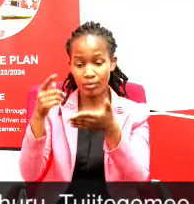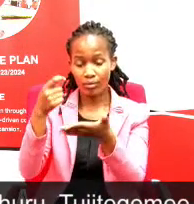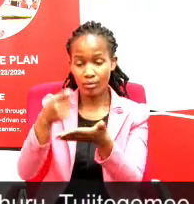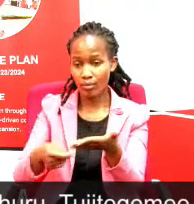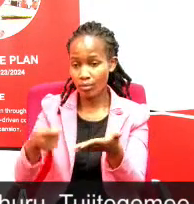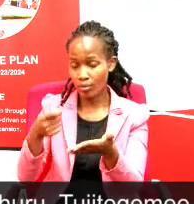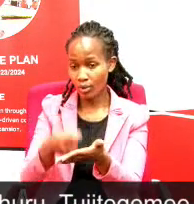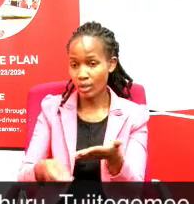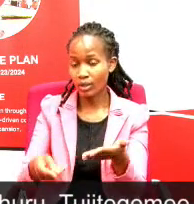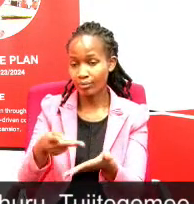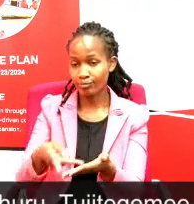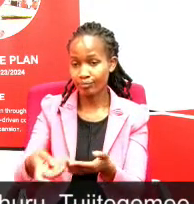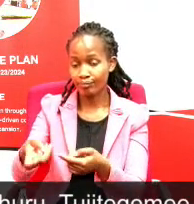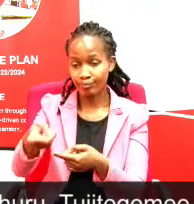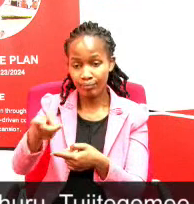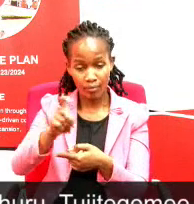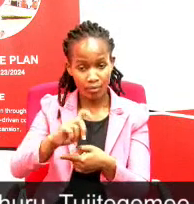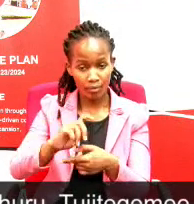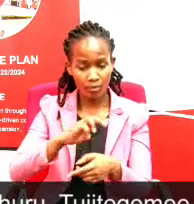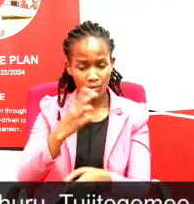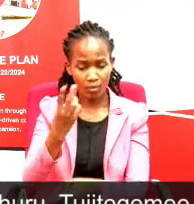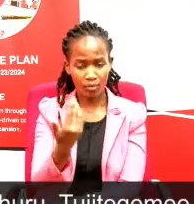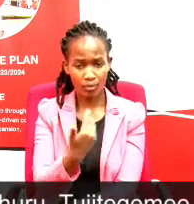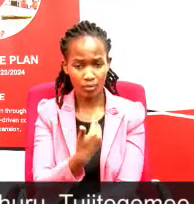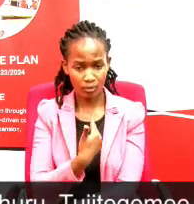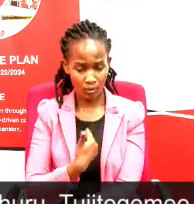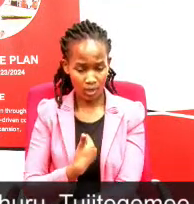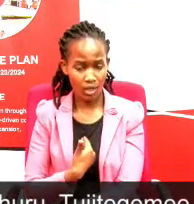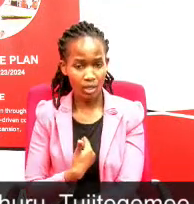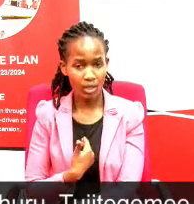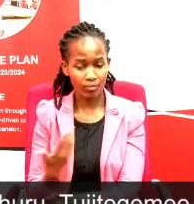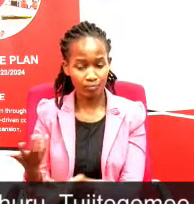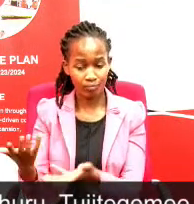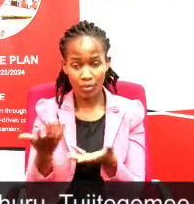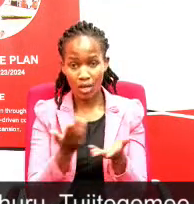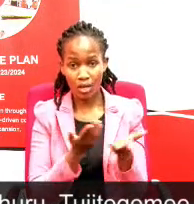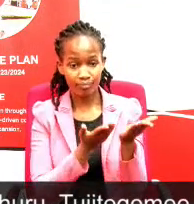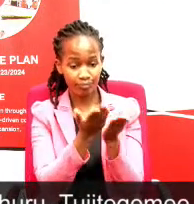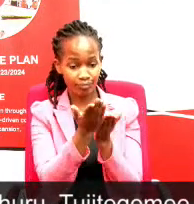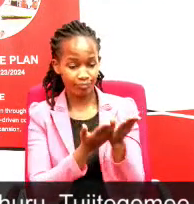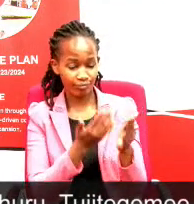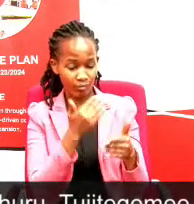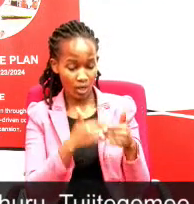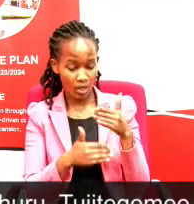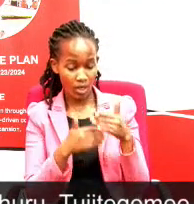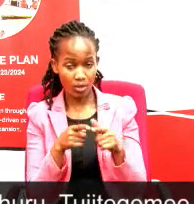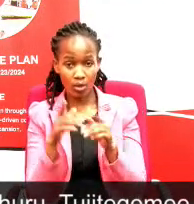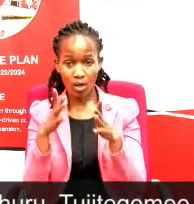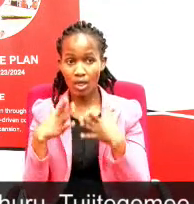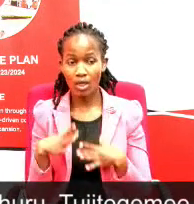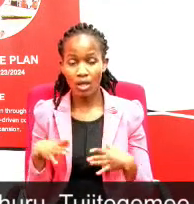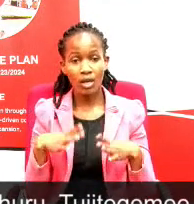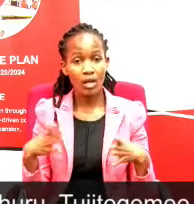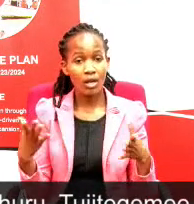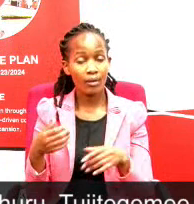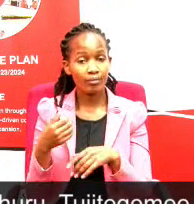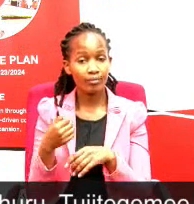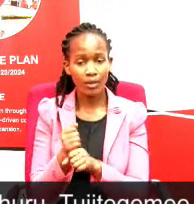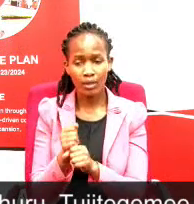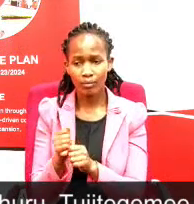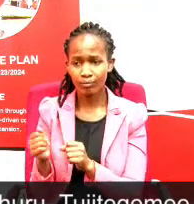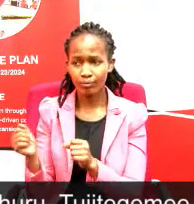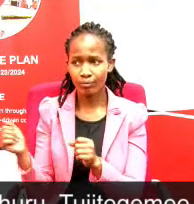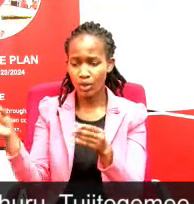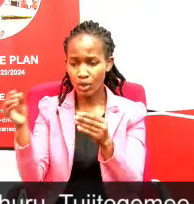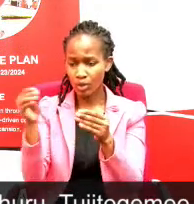base expansion. We are to bring services closer to the people. We are making an outreach to